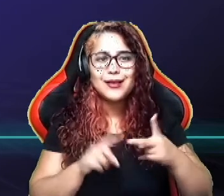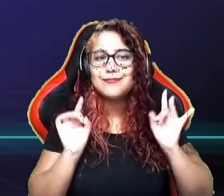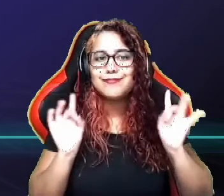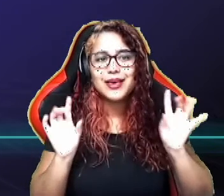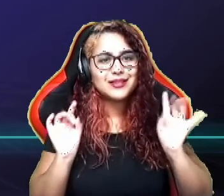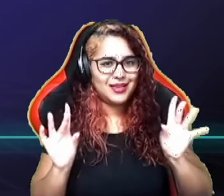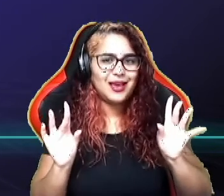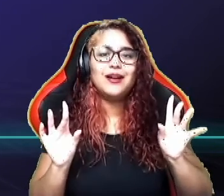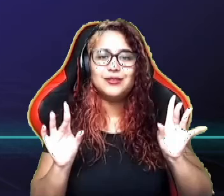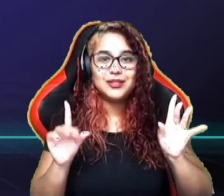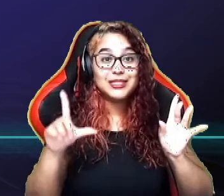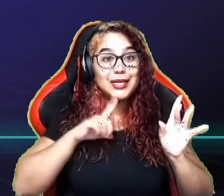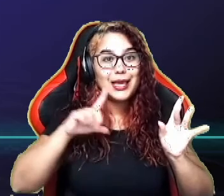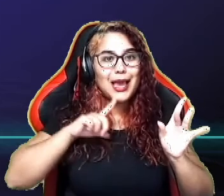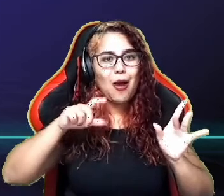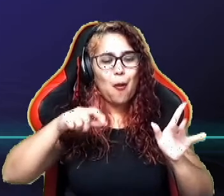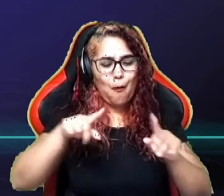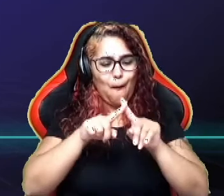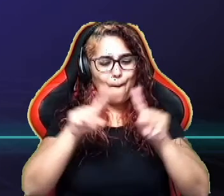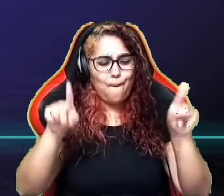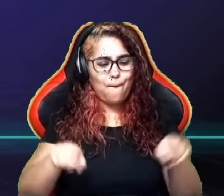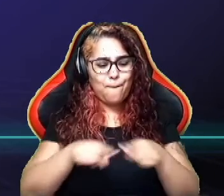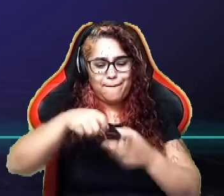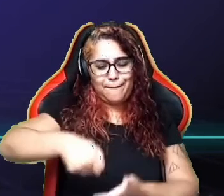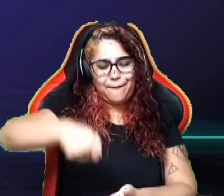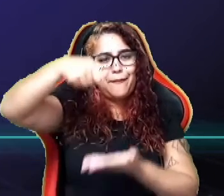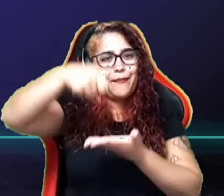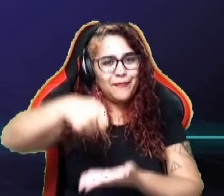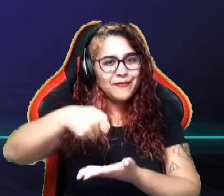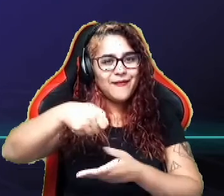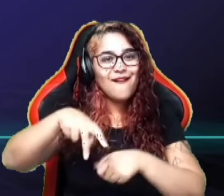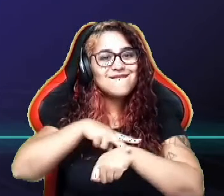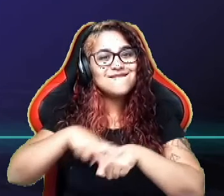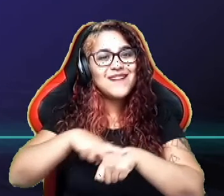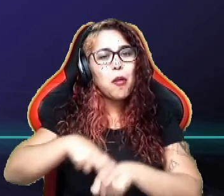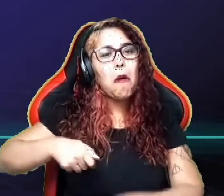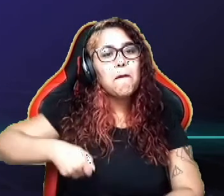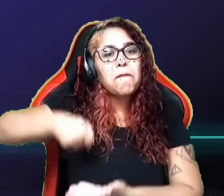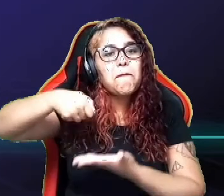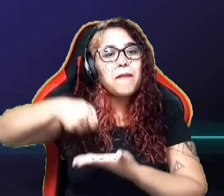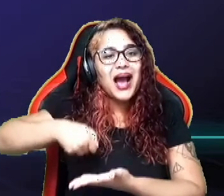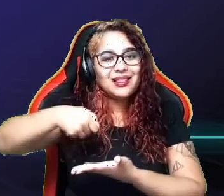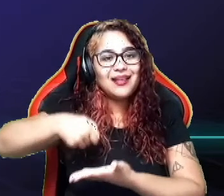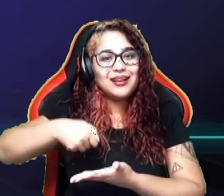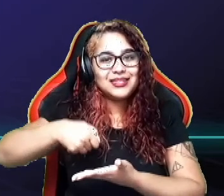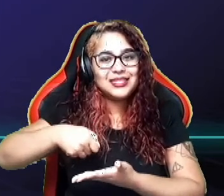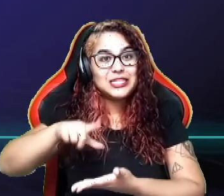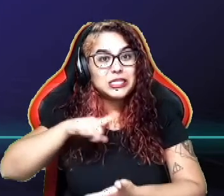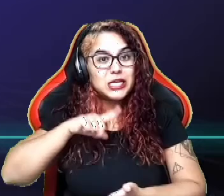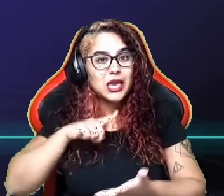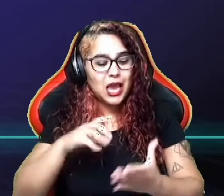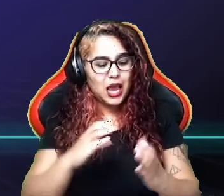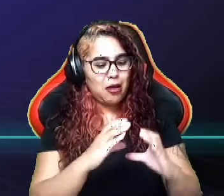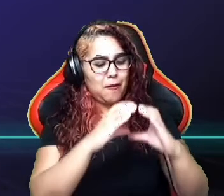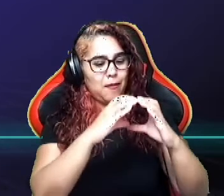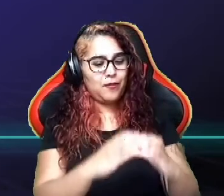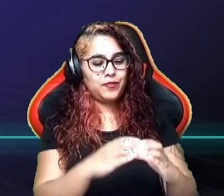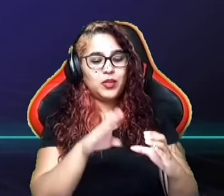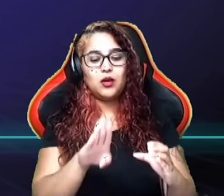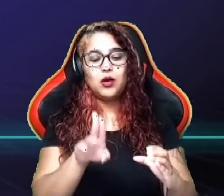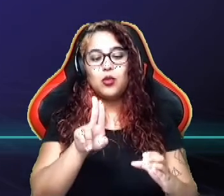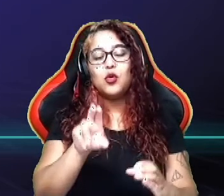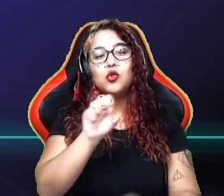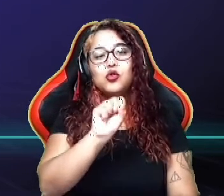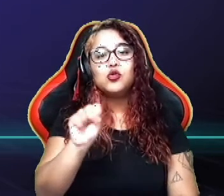especially a special version, a premium version with a came into in a case with